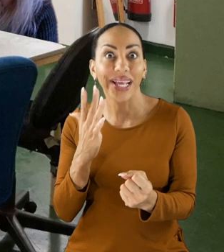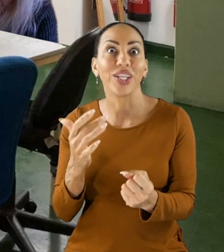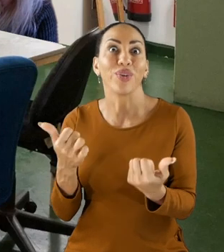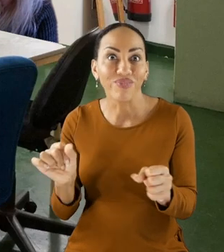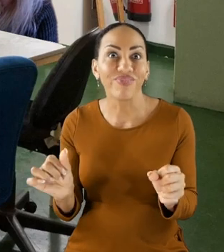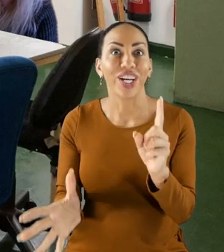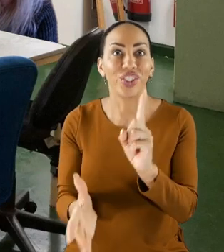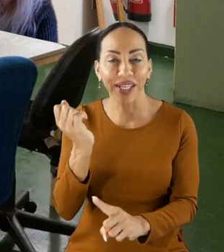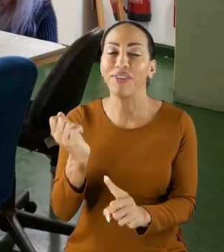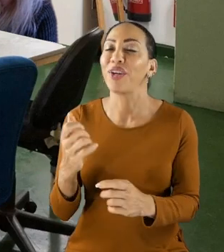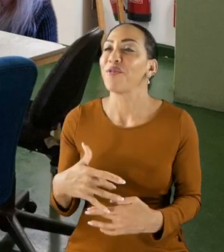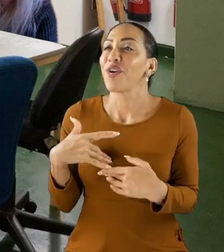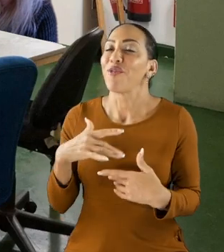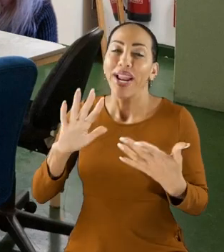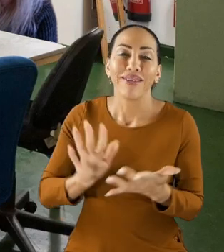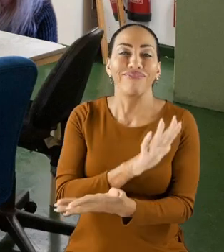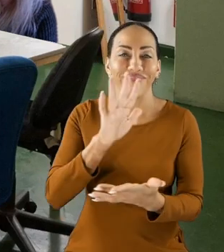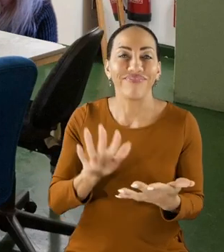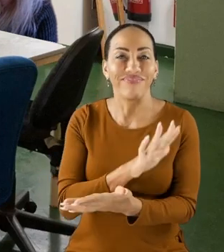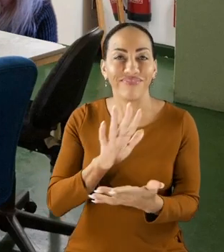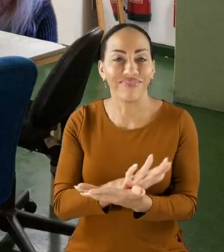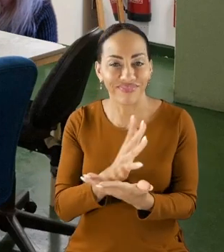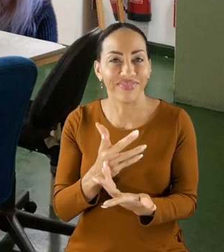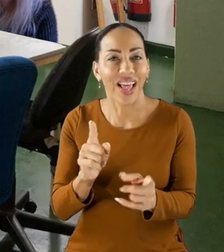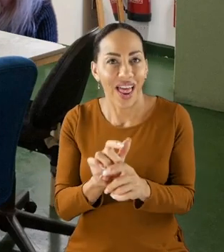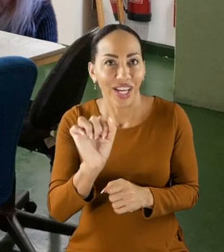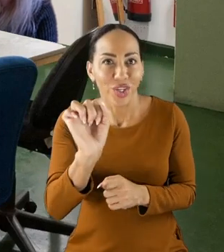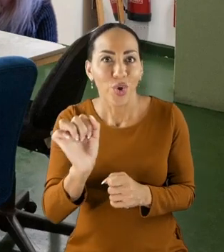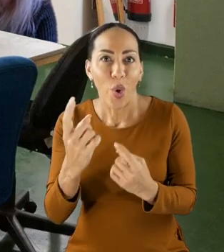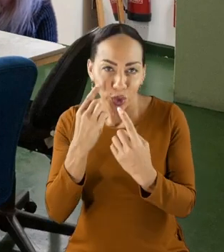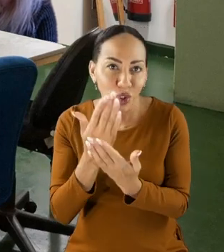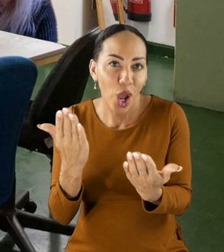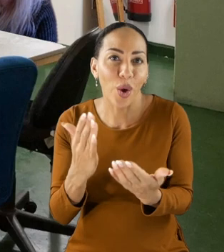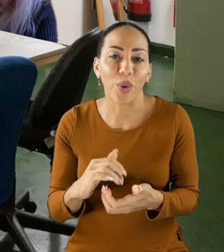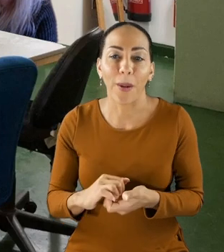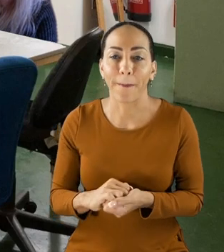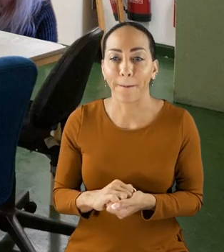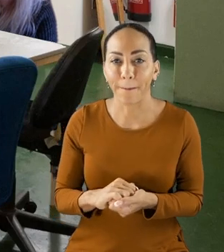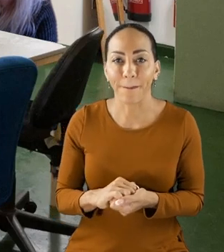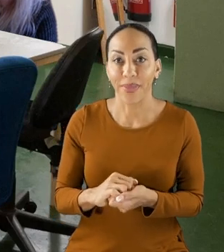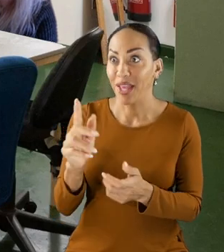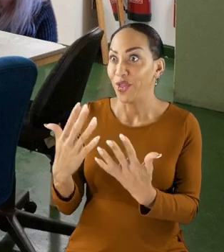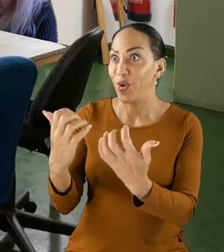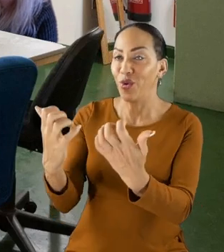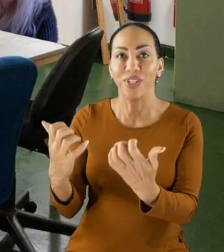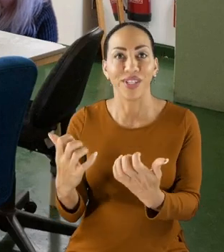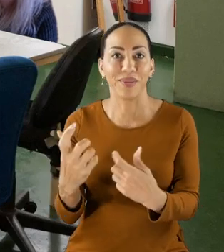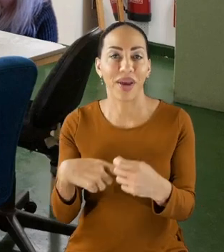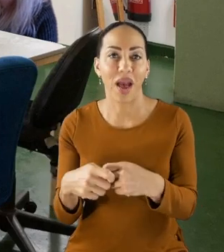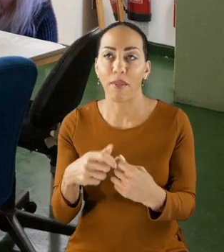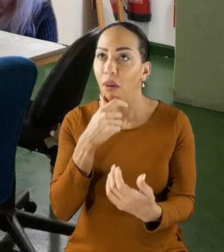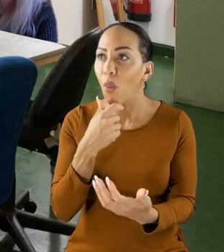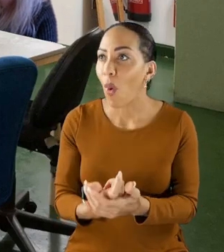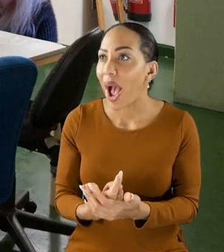principle when it comes off, just as we saw in that scene that you showed. And I think the effect on the audience is, wow, this